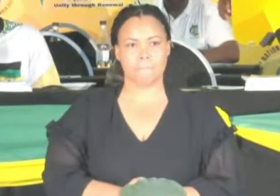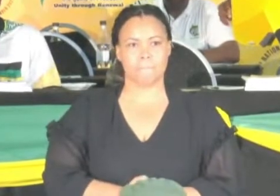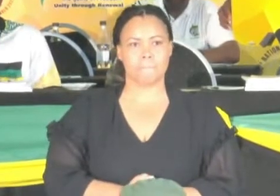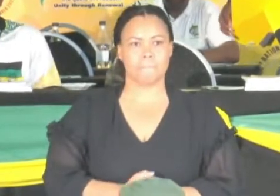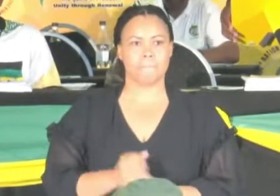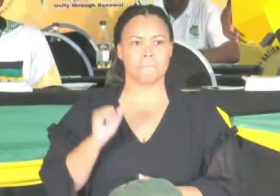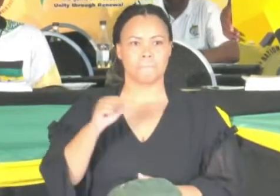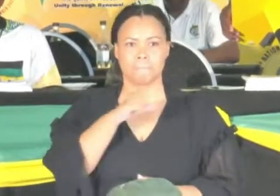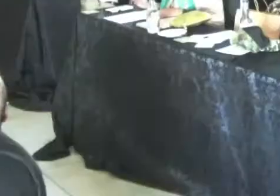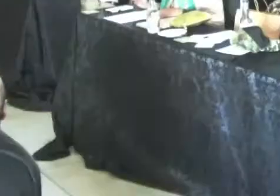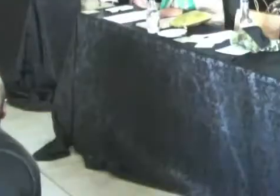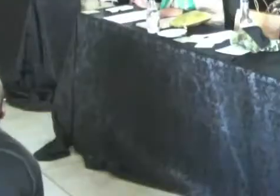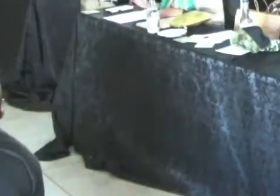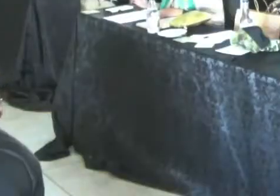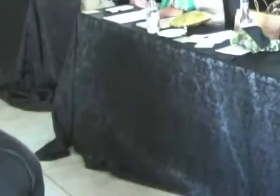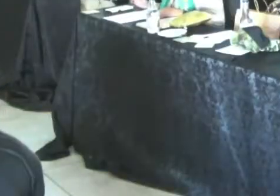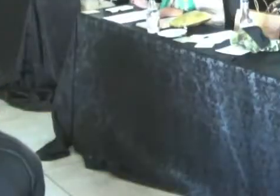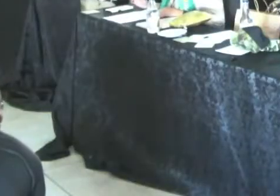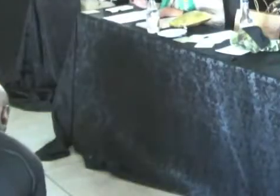Malibongwe.